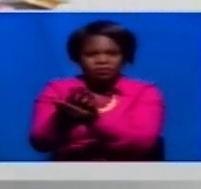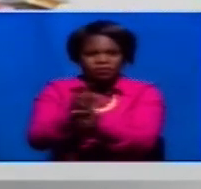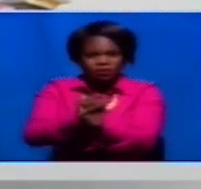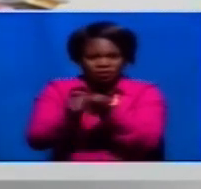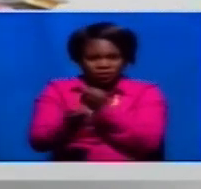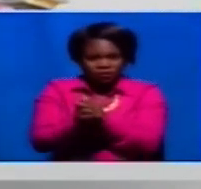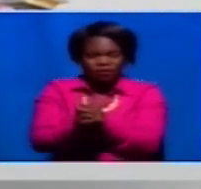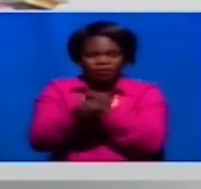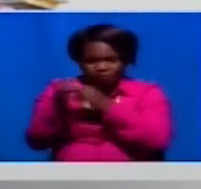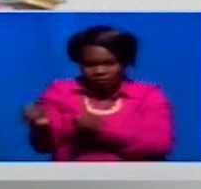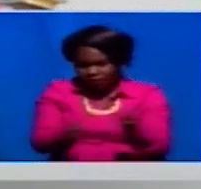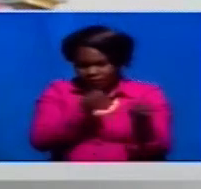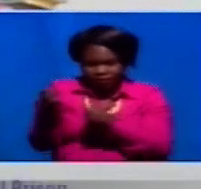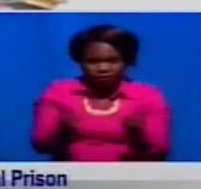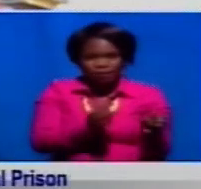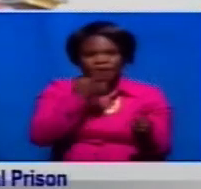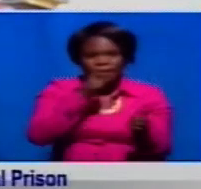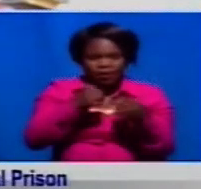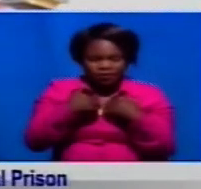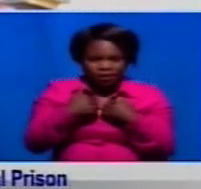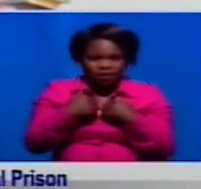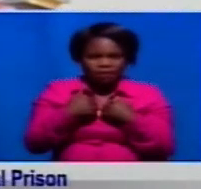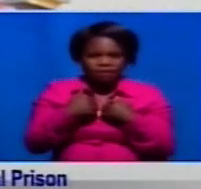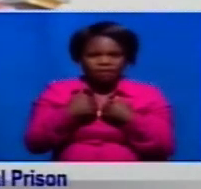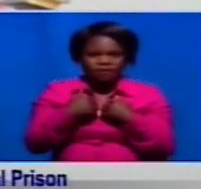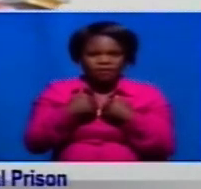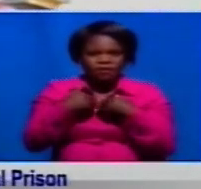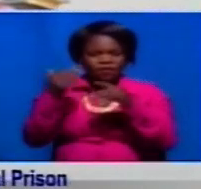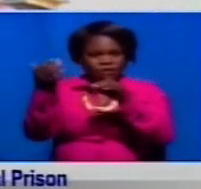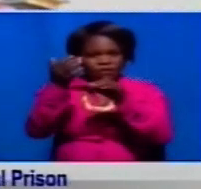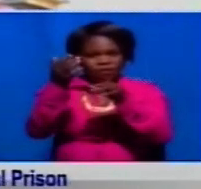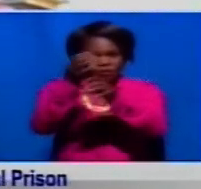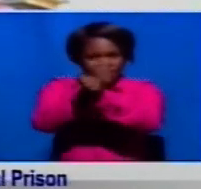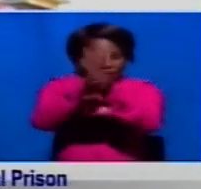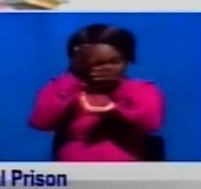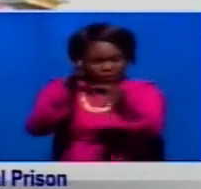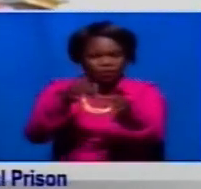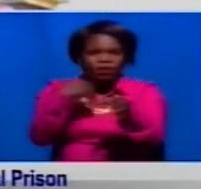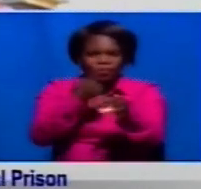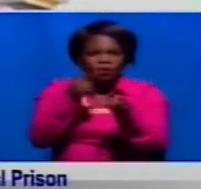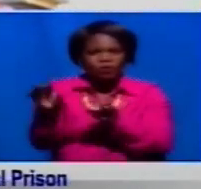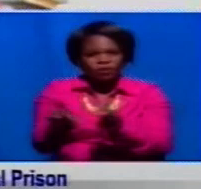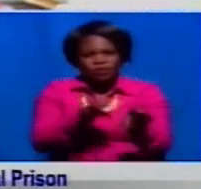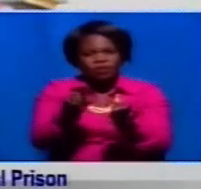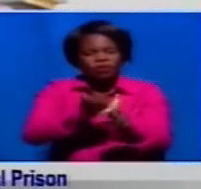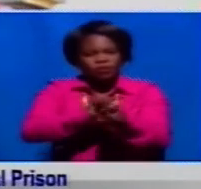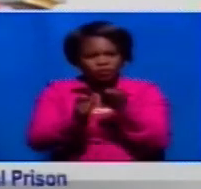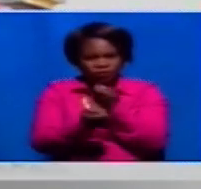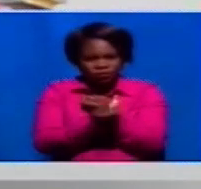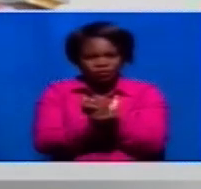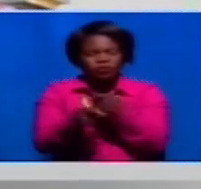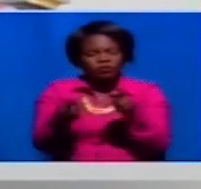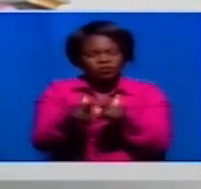there should be a champion to effect such reforms and